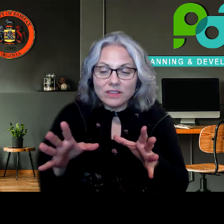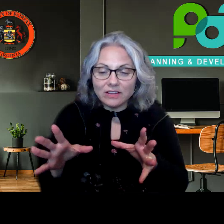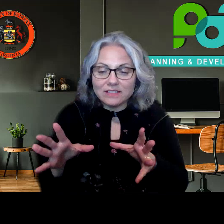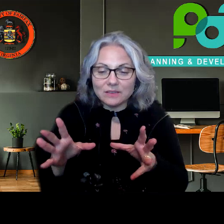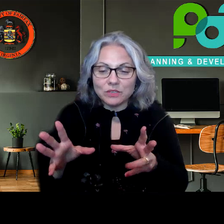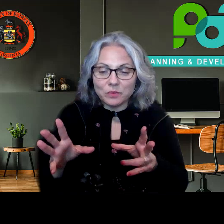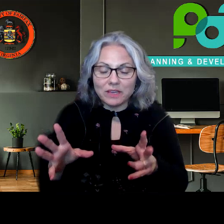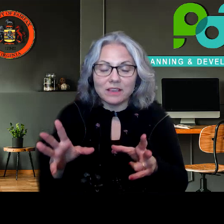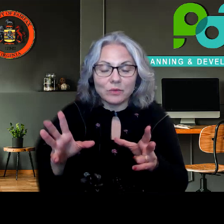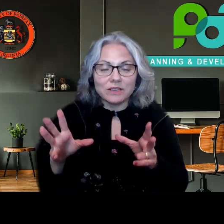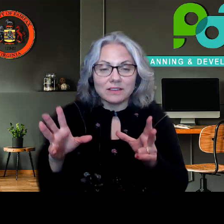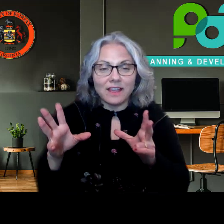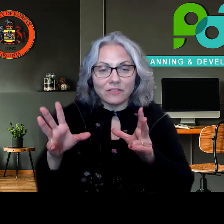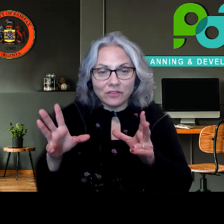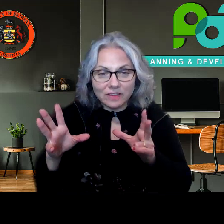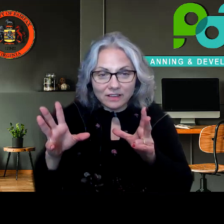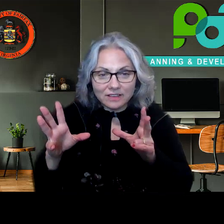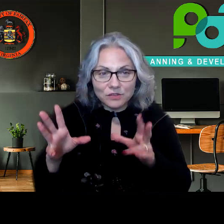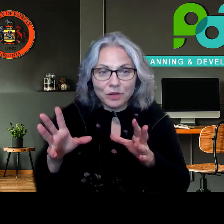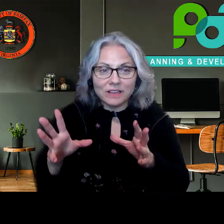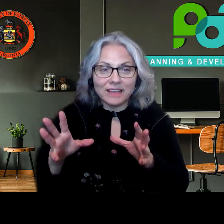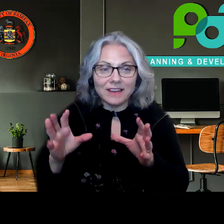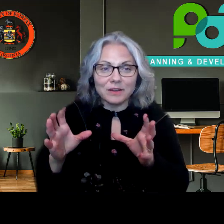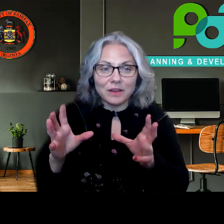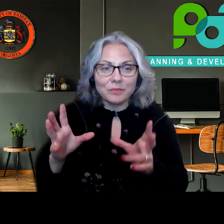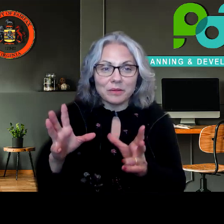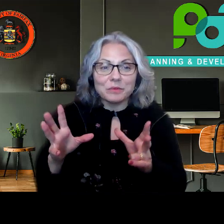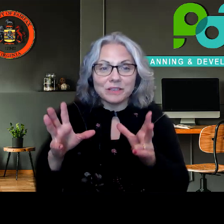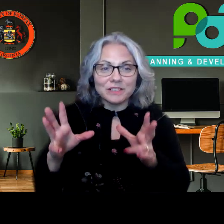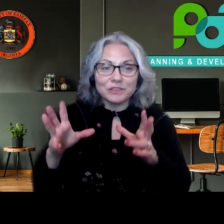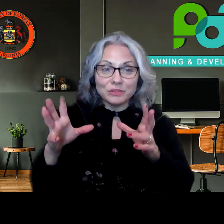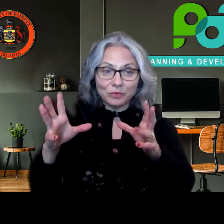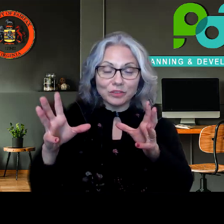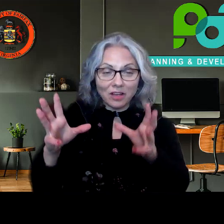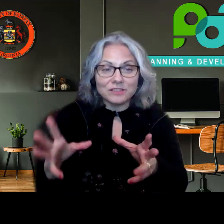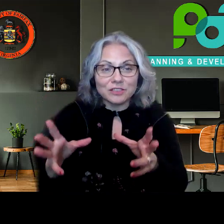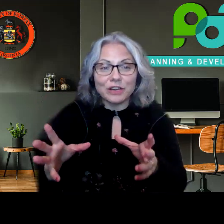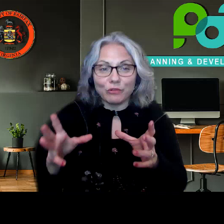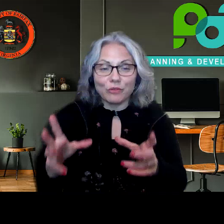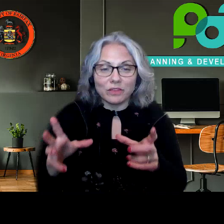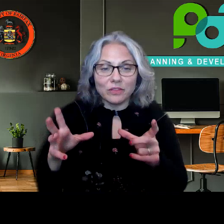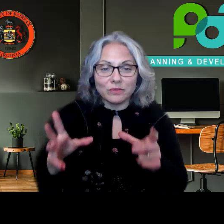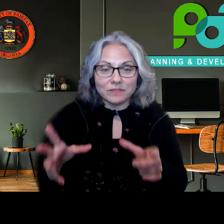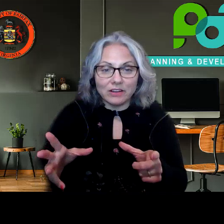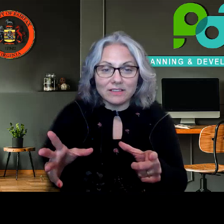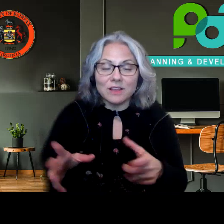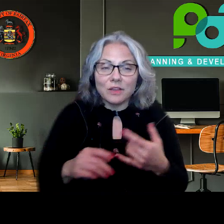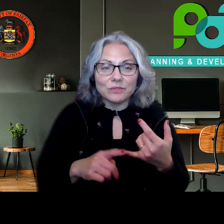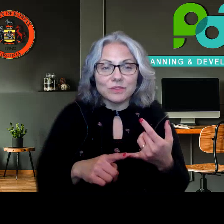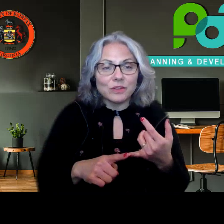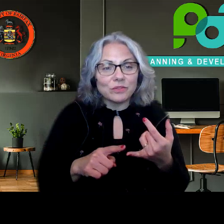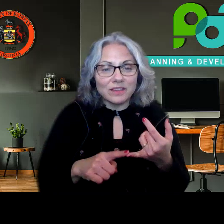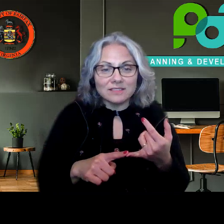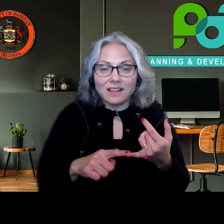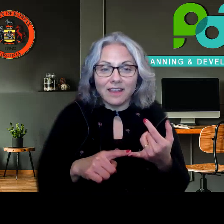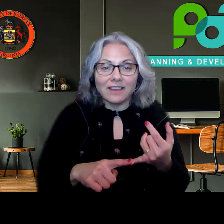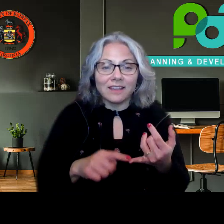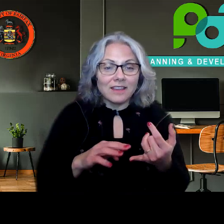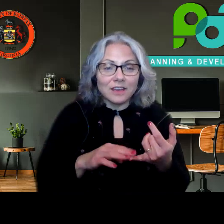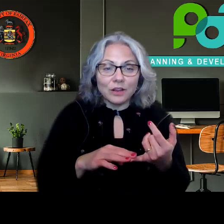those are the areas in which we have historically and probably will concentrate growth in those areas. Those include